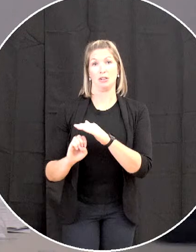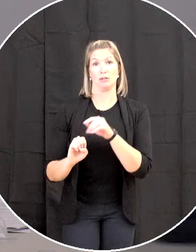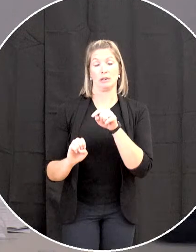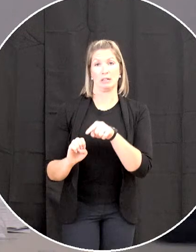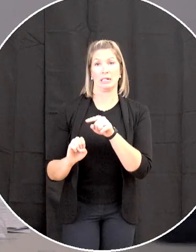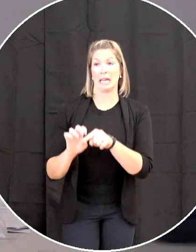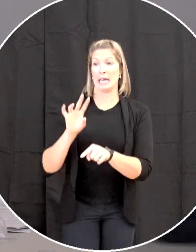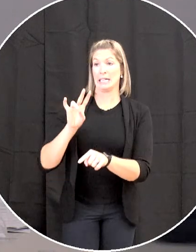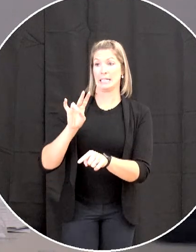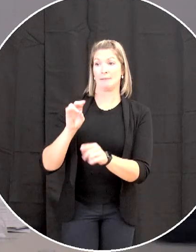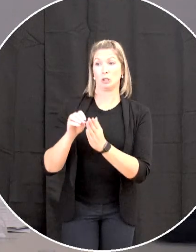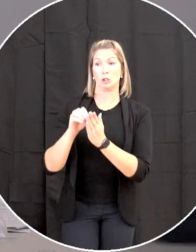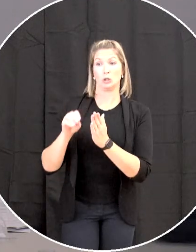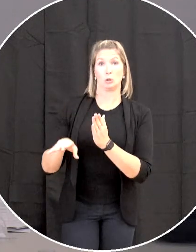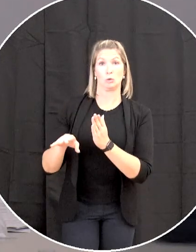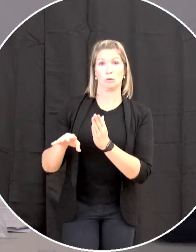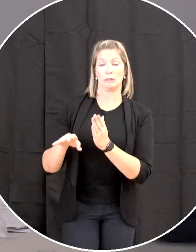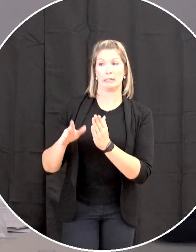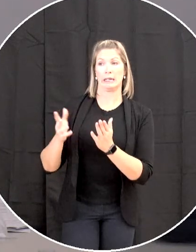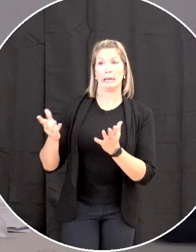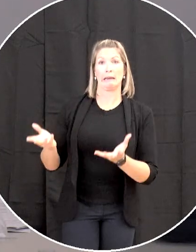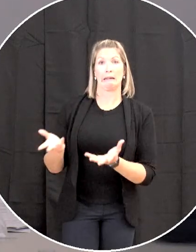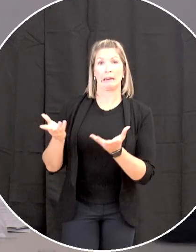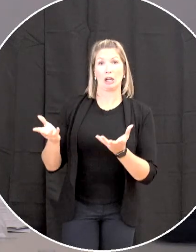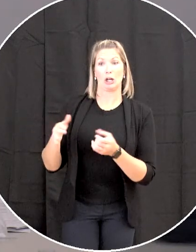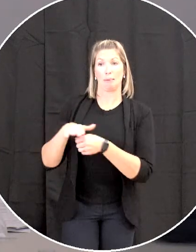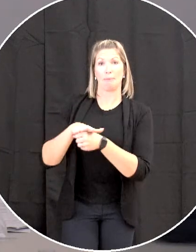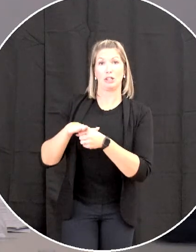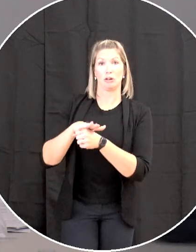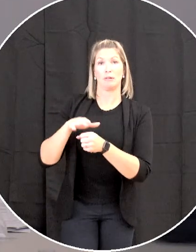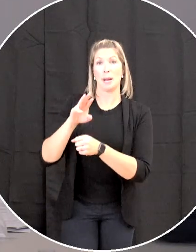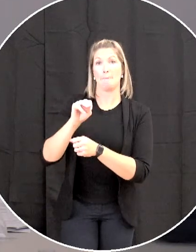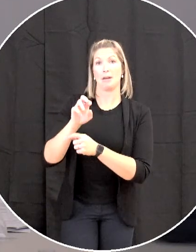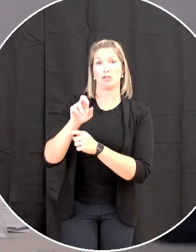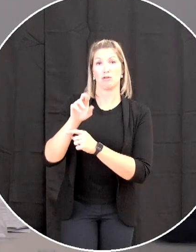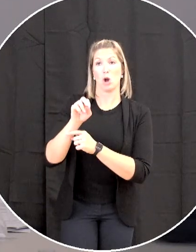from the St. John's metro region. I think that was